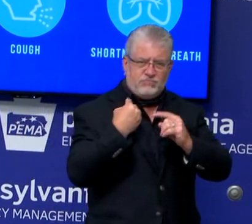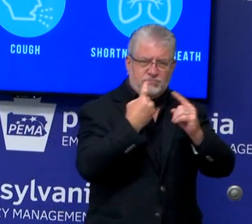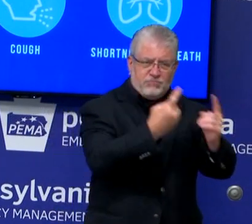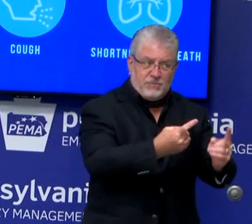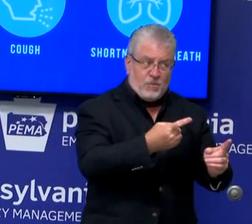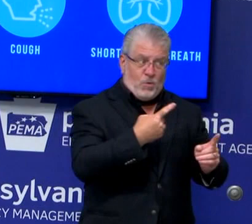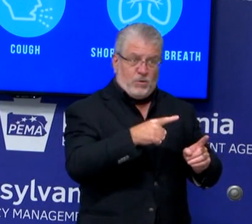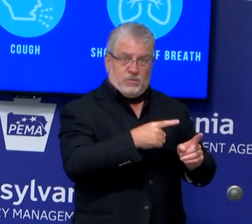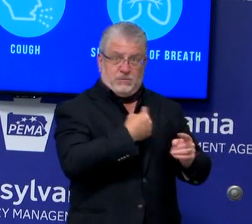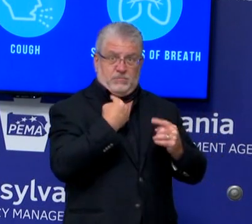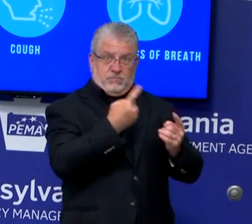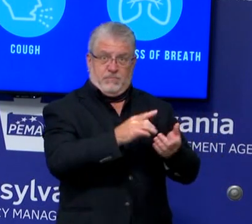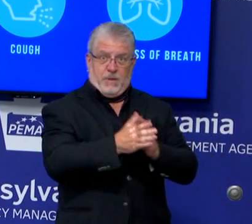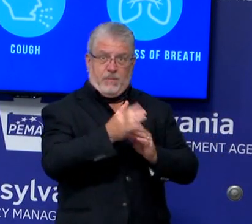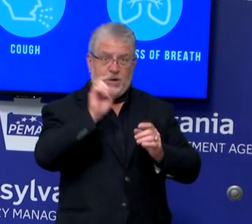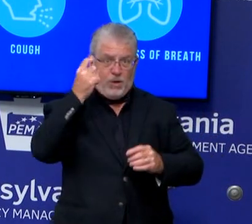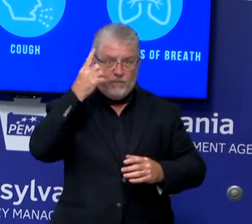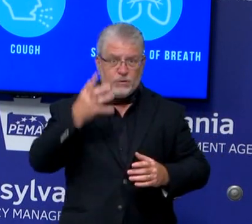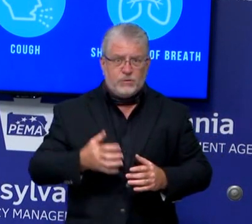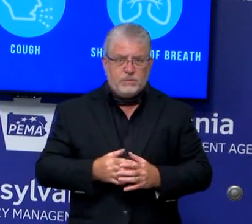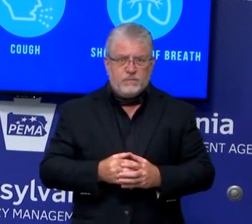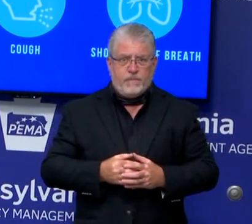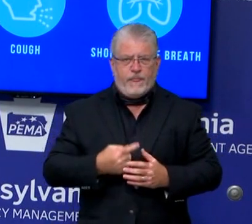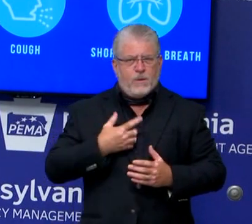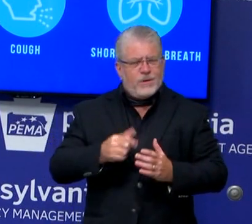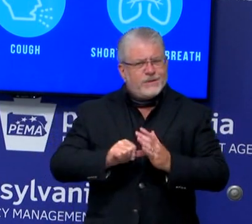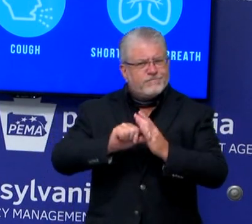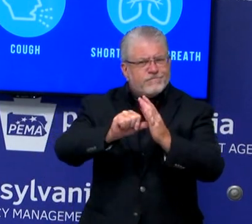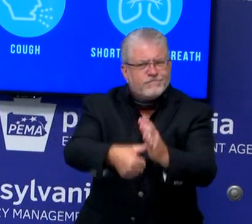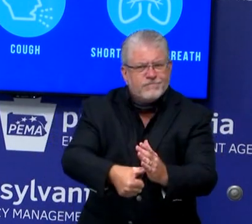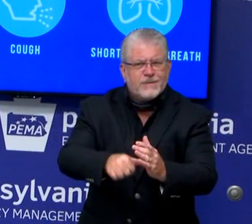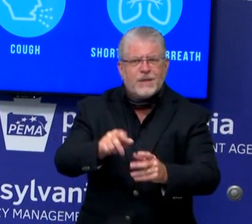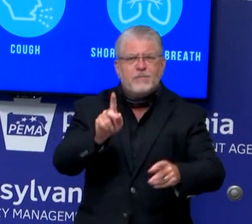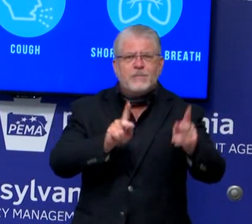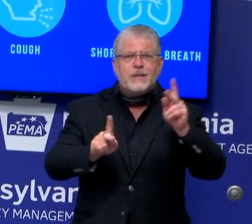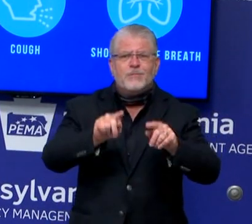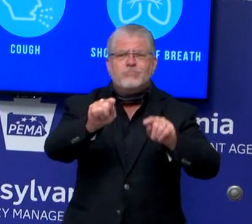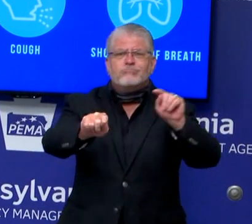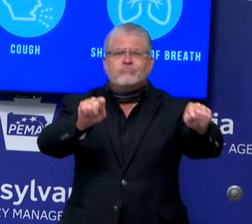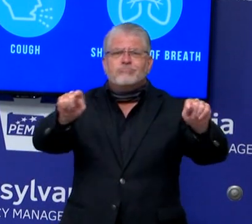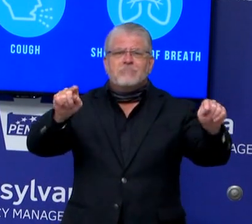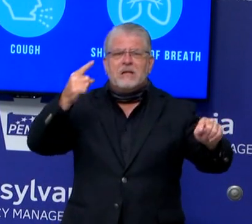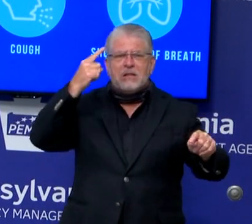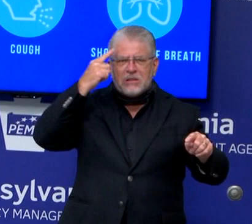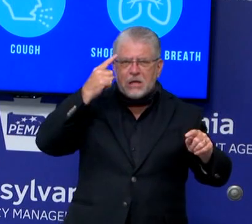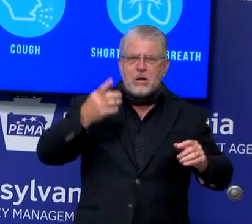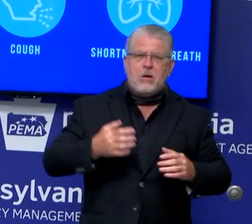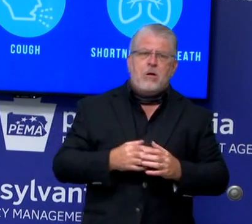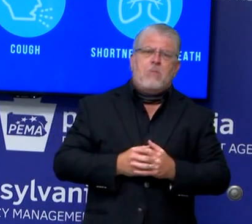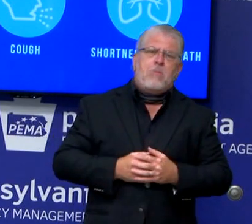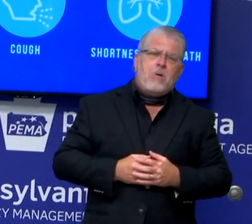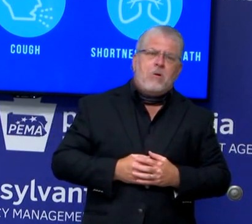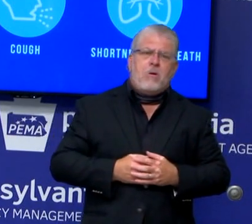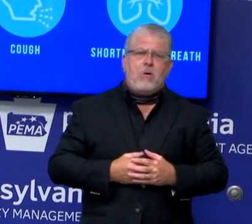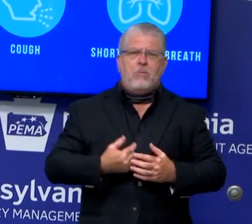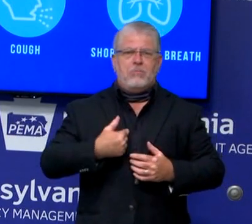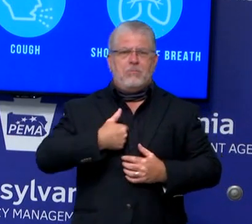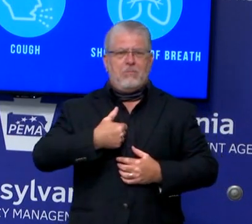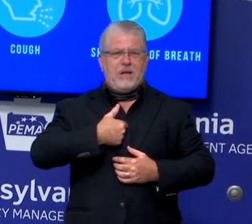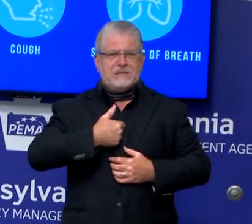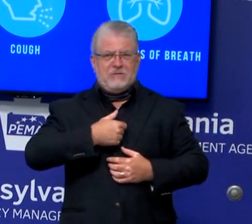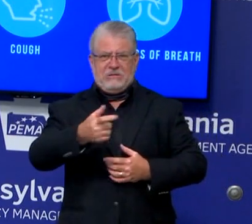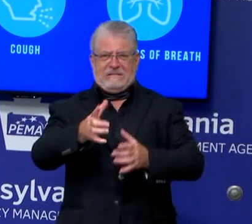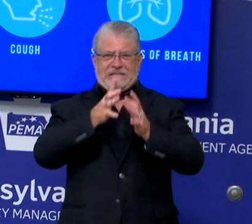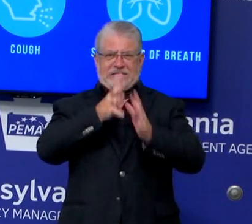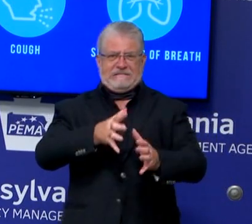emphasize that while these individuals may think that they are only expressing their displeasure with me, they